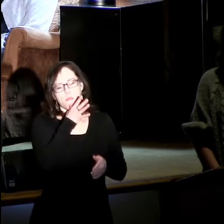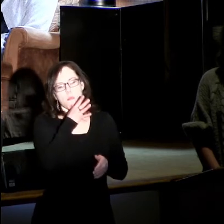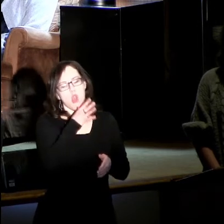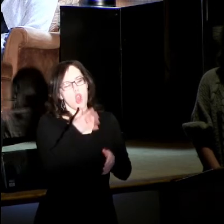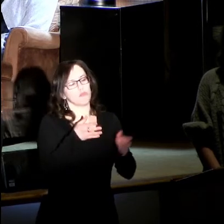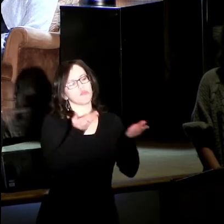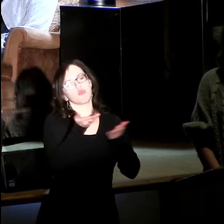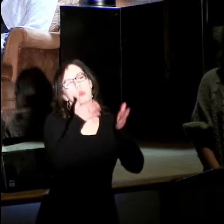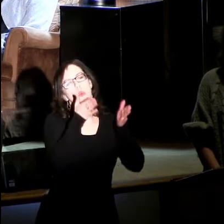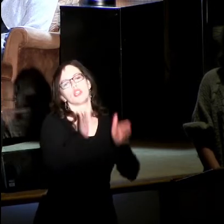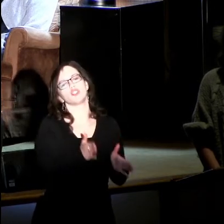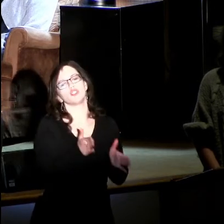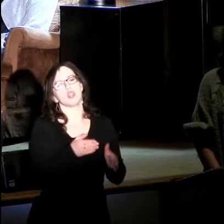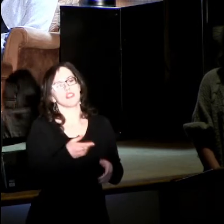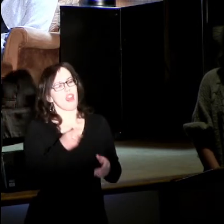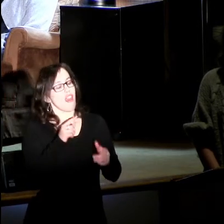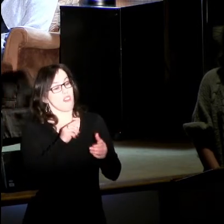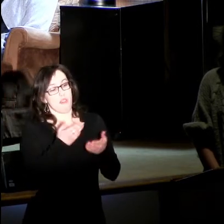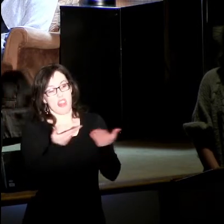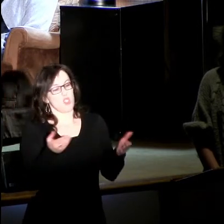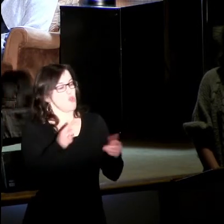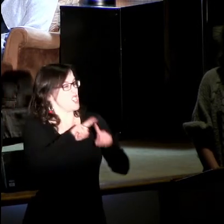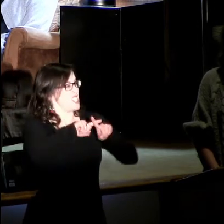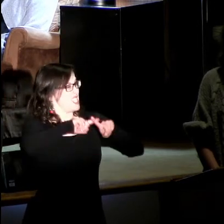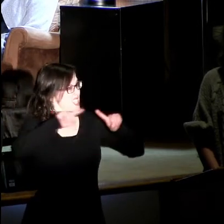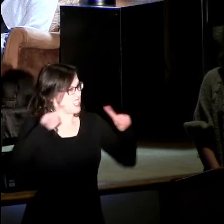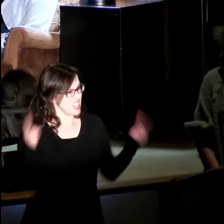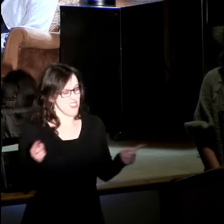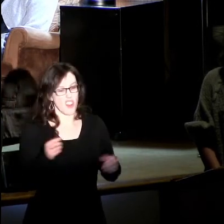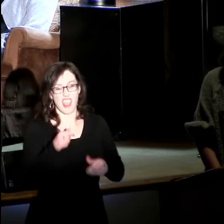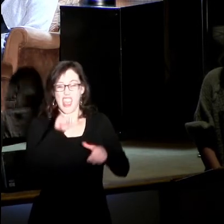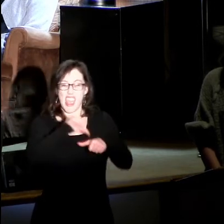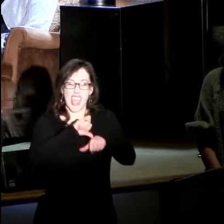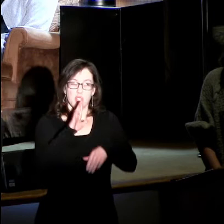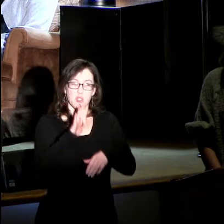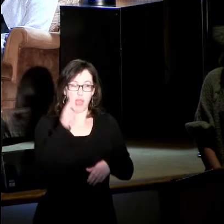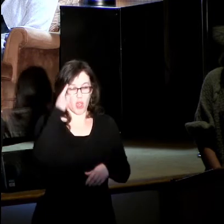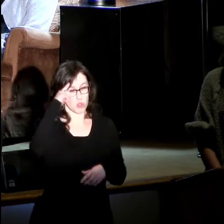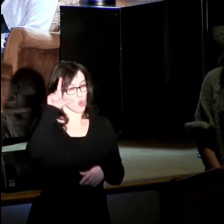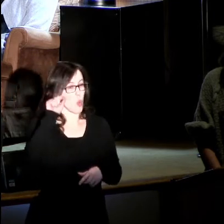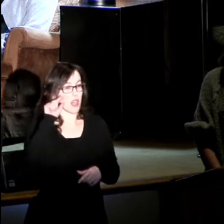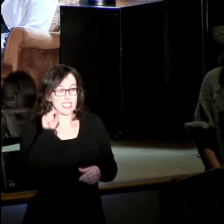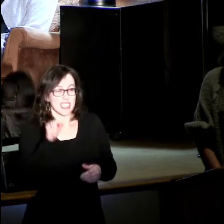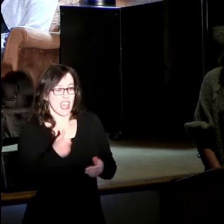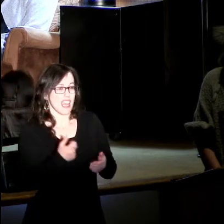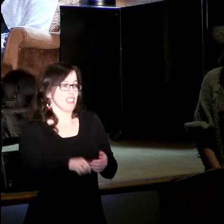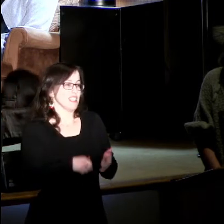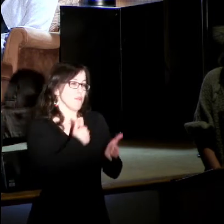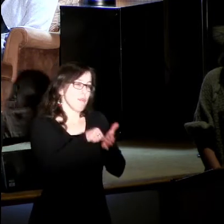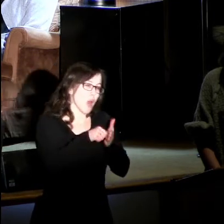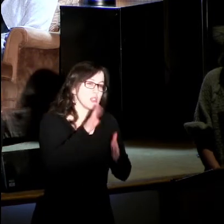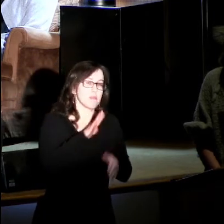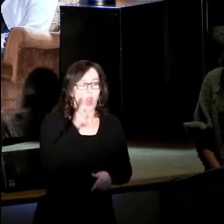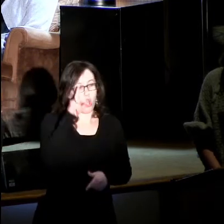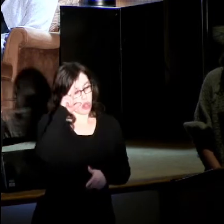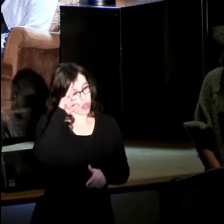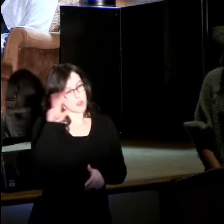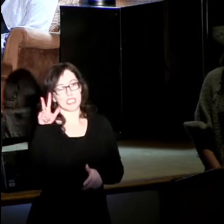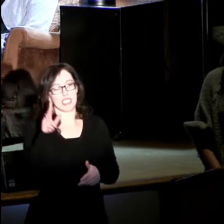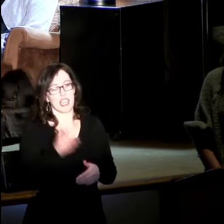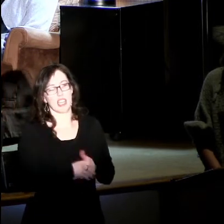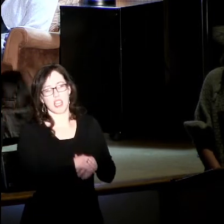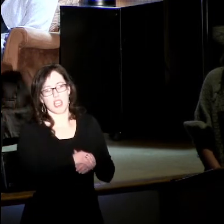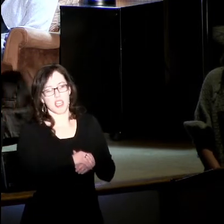different back then. Gasoline was 20 cents a gallon. A postage stamp was just 3 pennies. A loaf of bread was a whopping 14